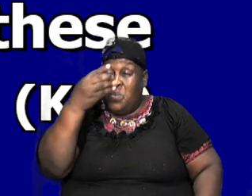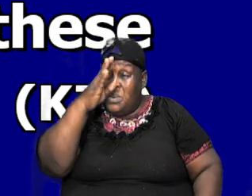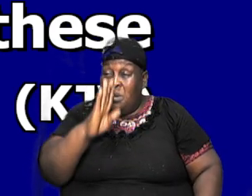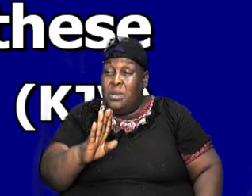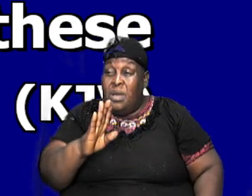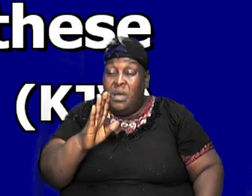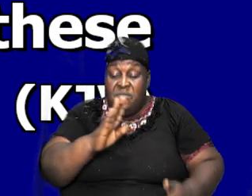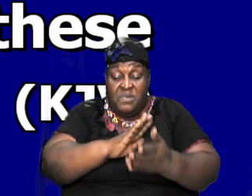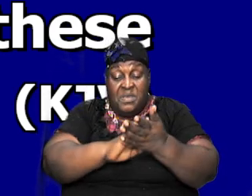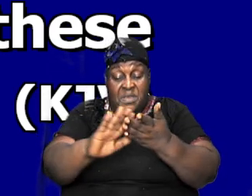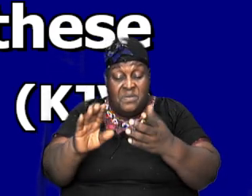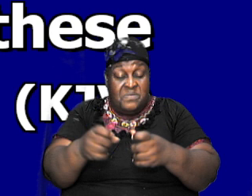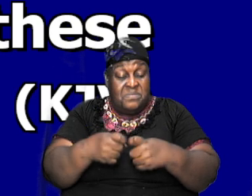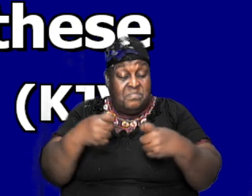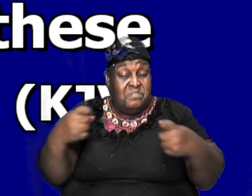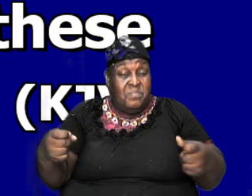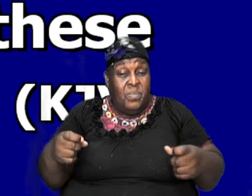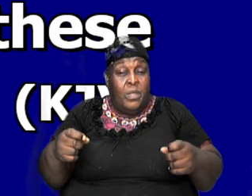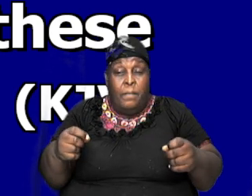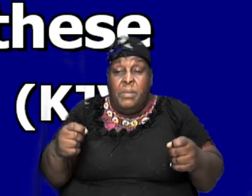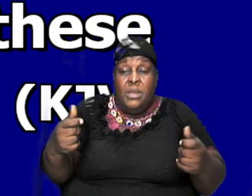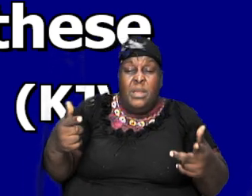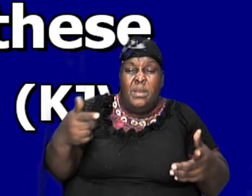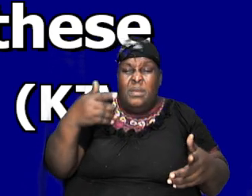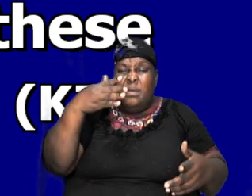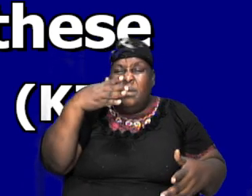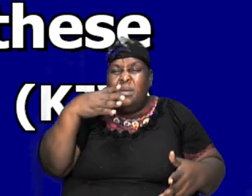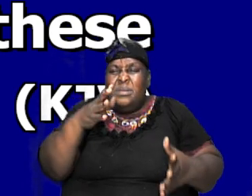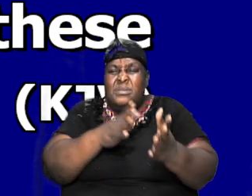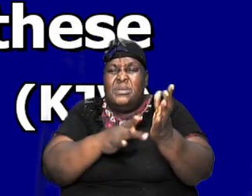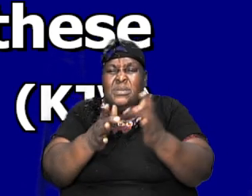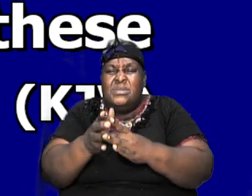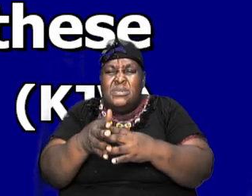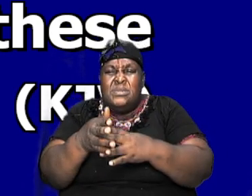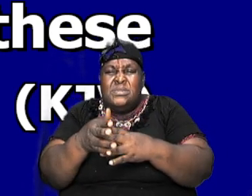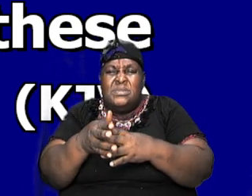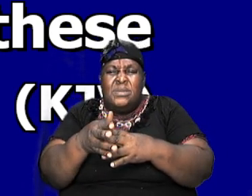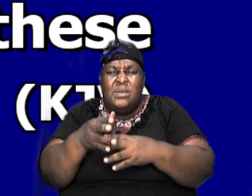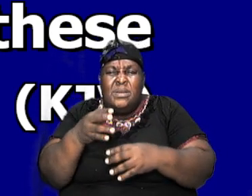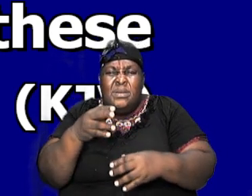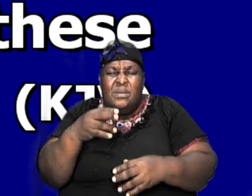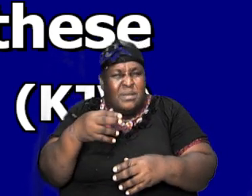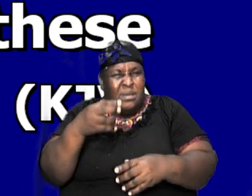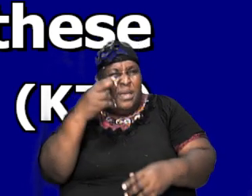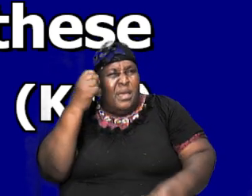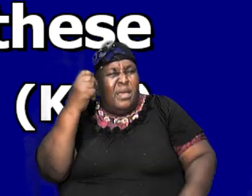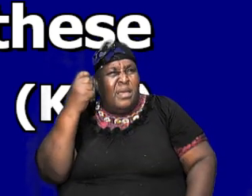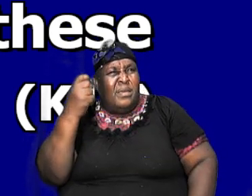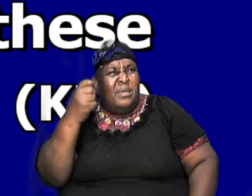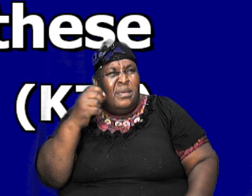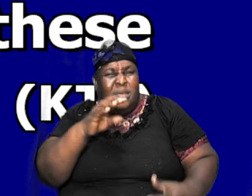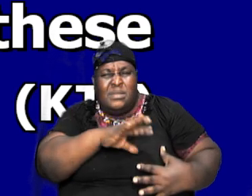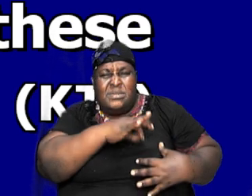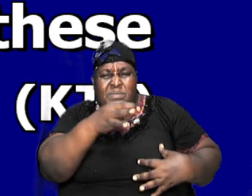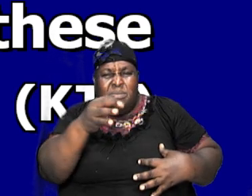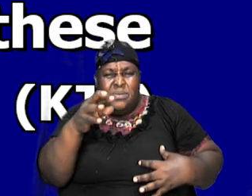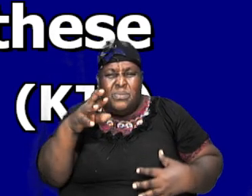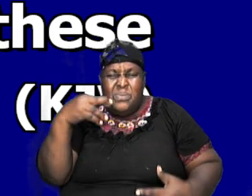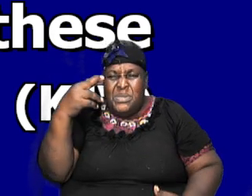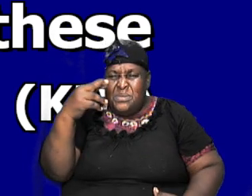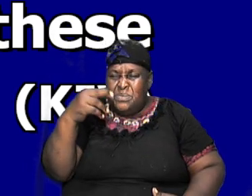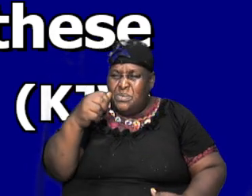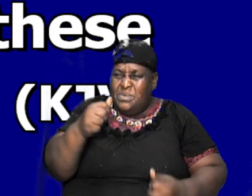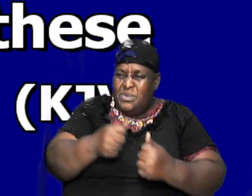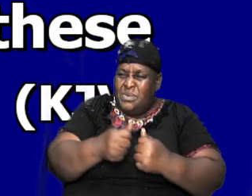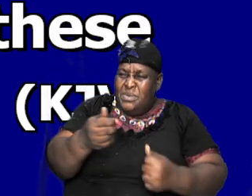And immediately when Jesus perceived in his spirit that there is reason within themselves, he